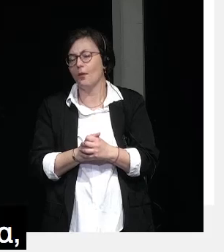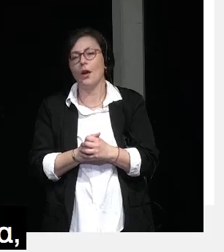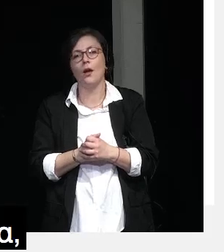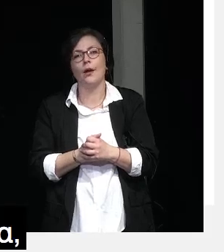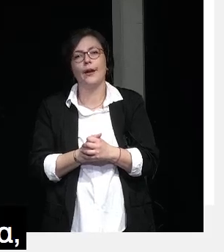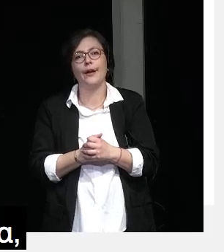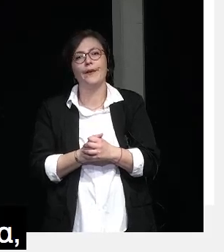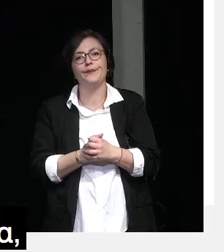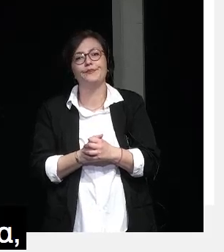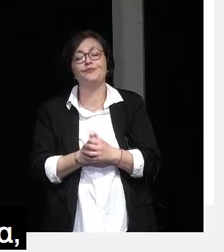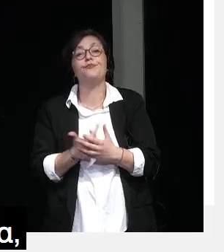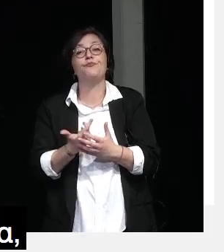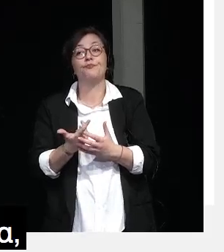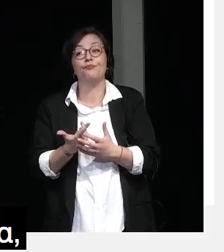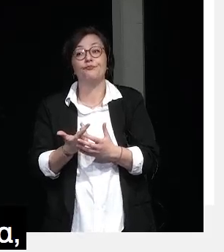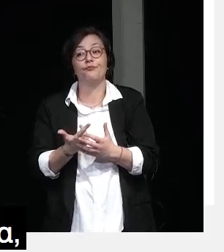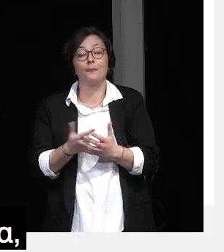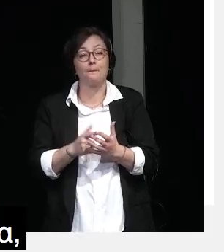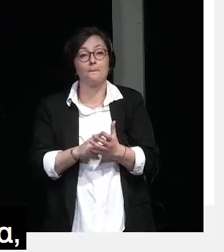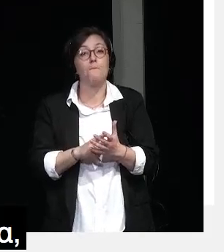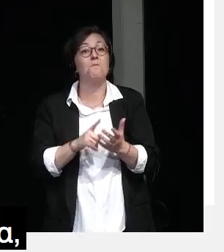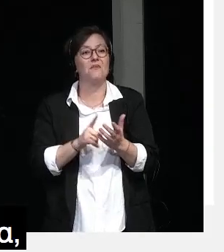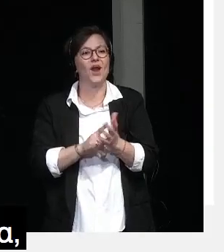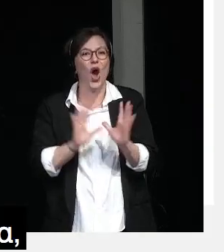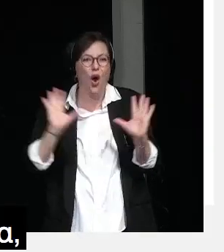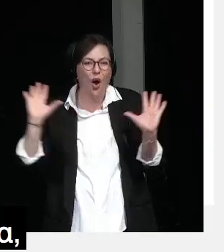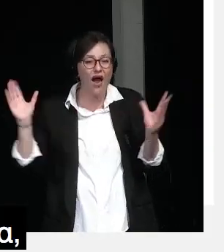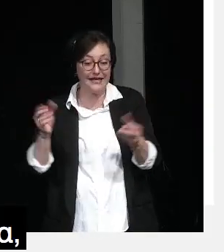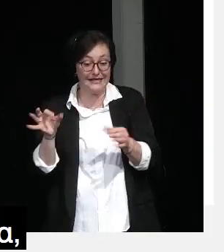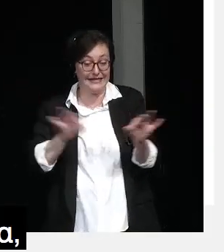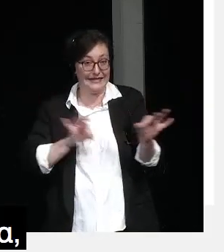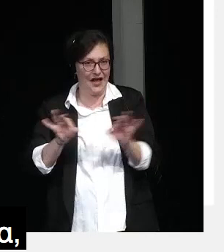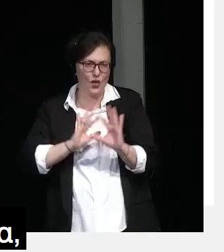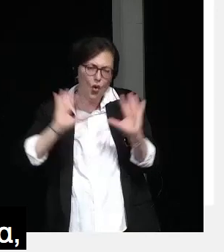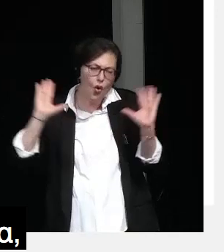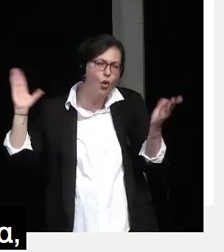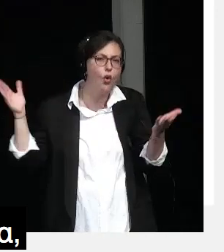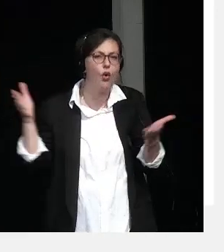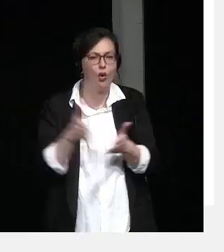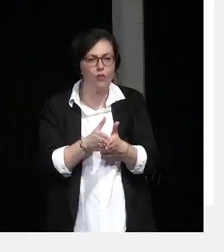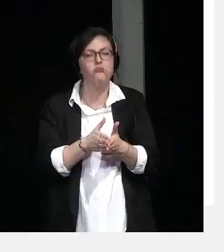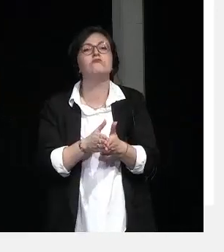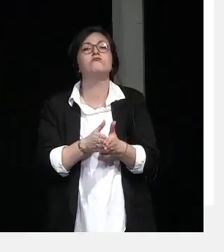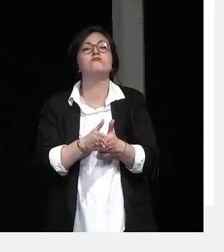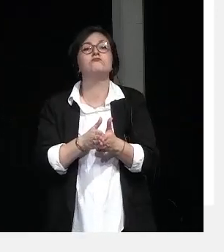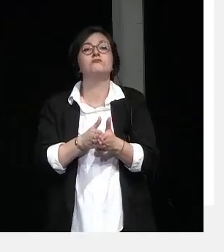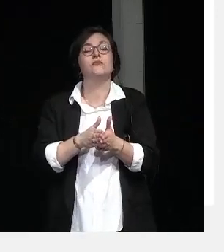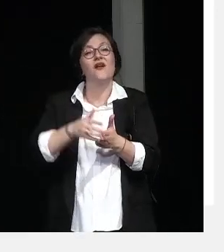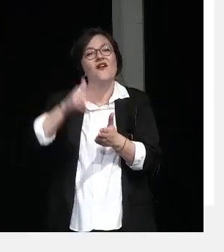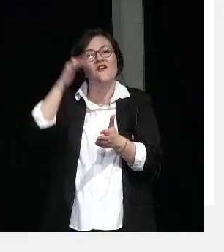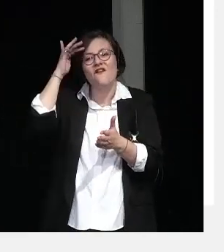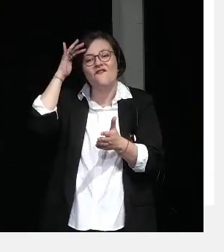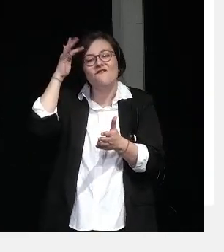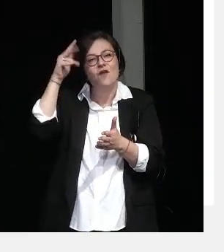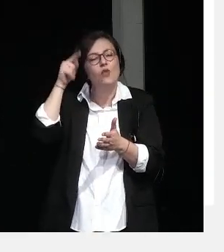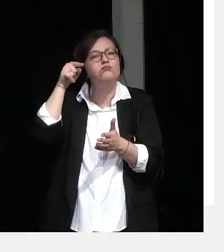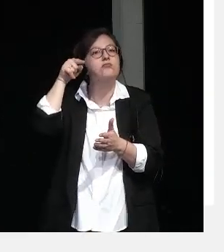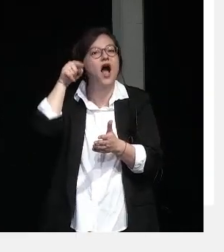So if you take the universal design principle in other fields like architecture, let's